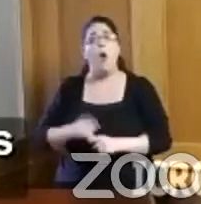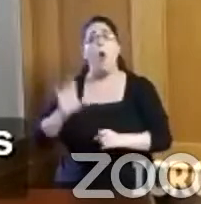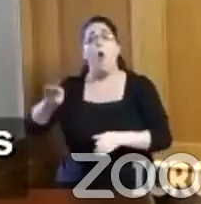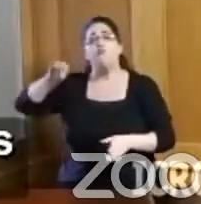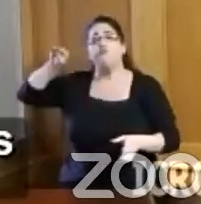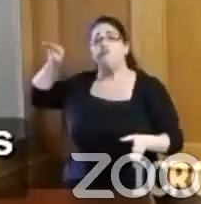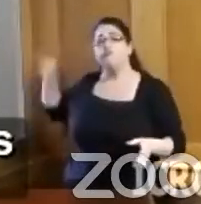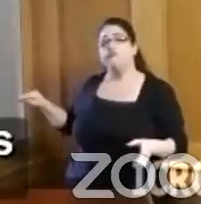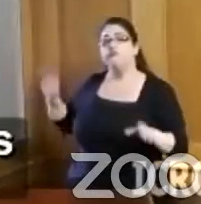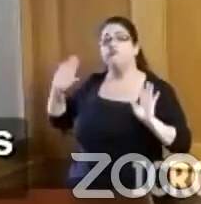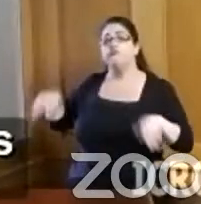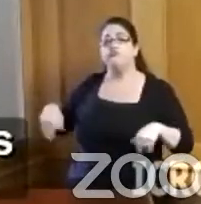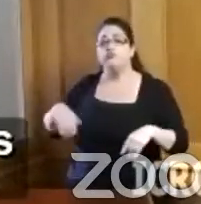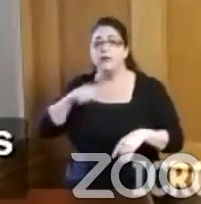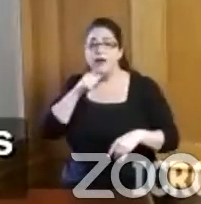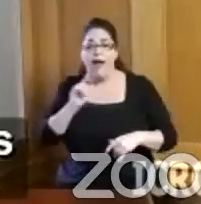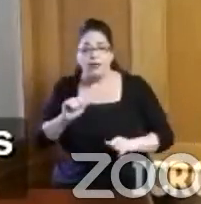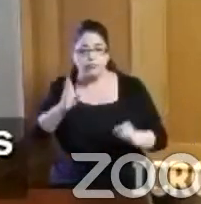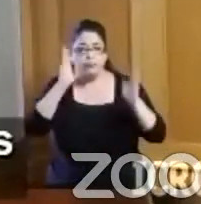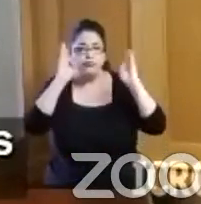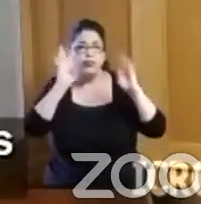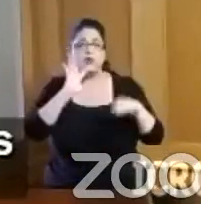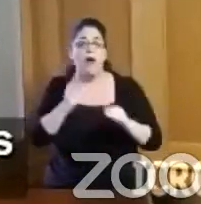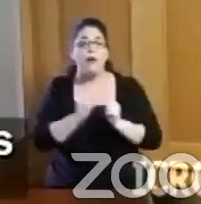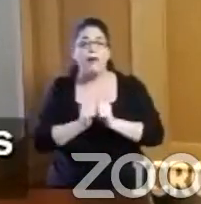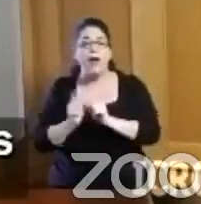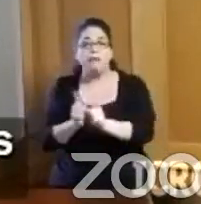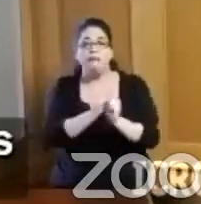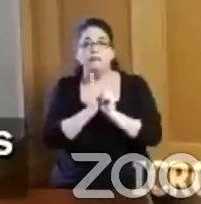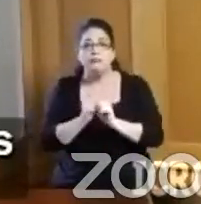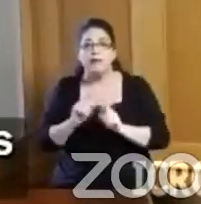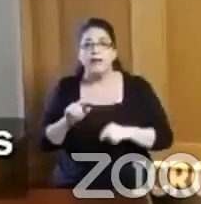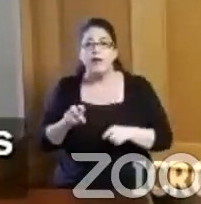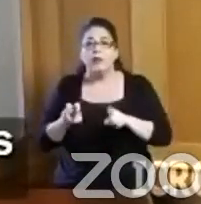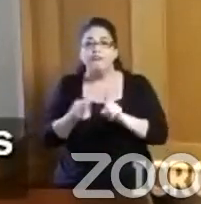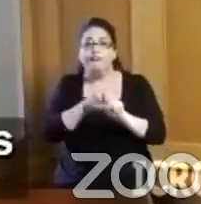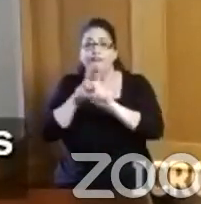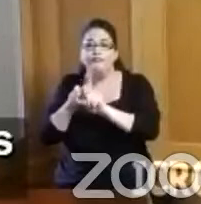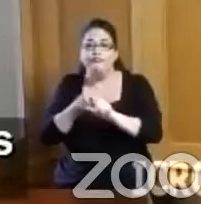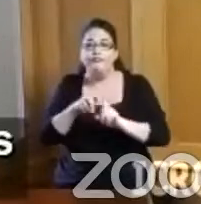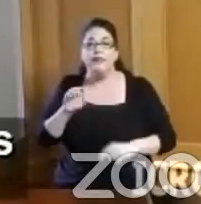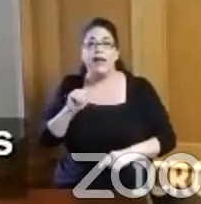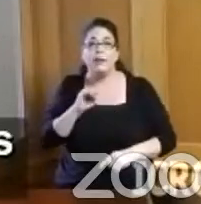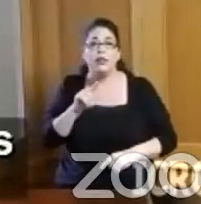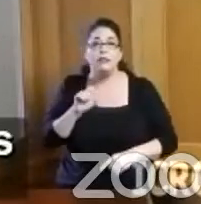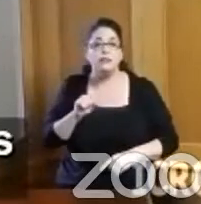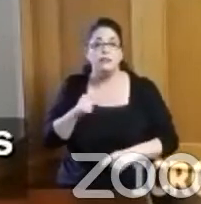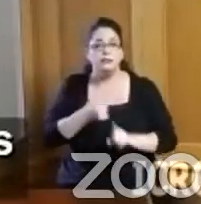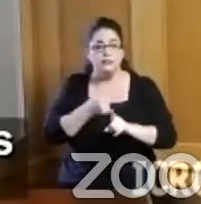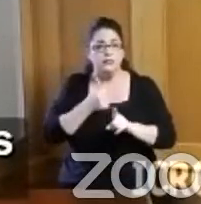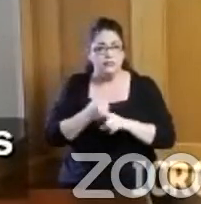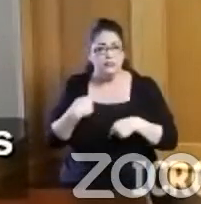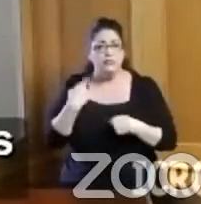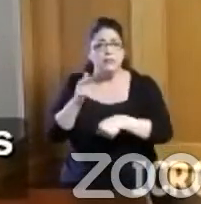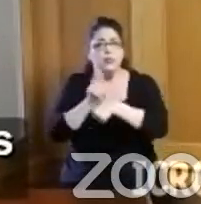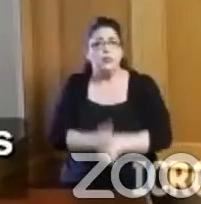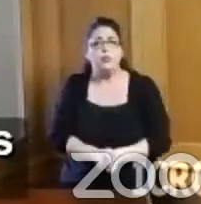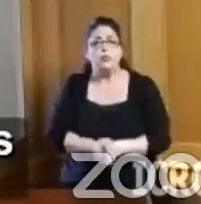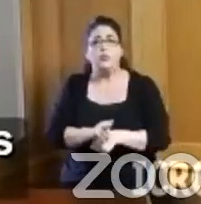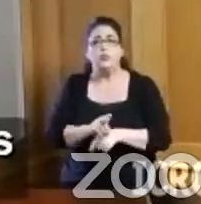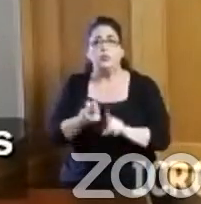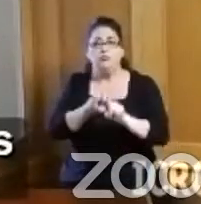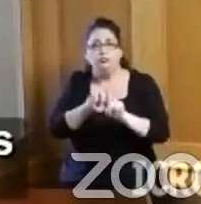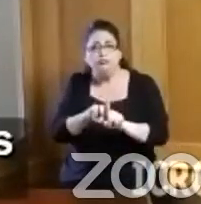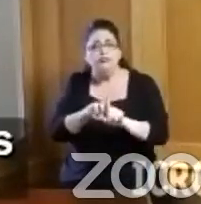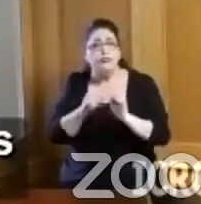shelf. When you're talking about companion animals who are sheltered for long periods of time, when you're talking about discretion